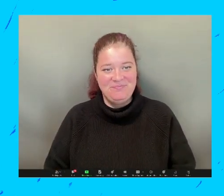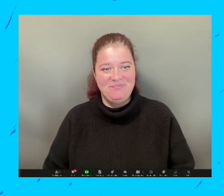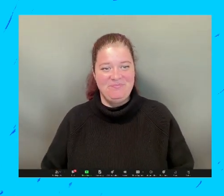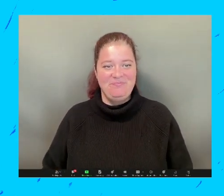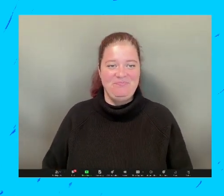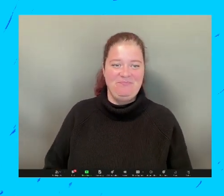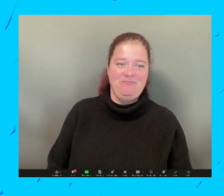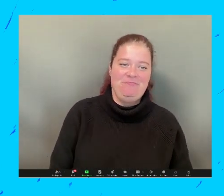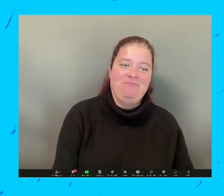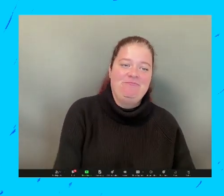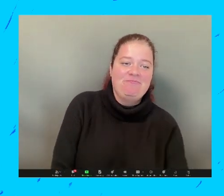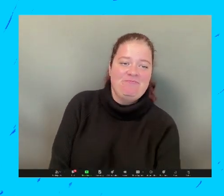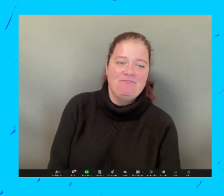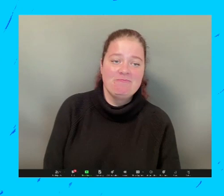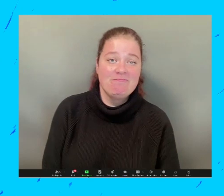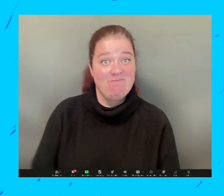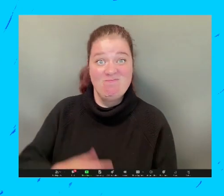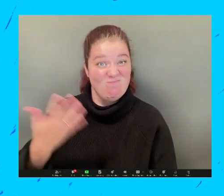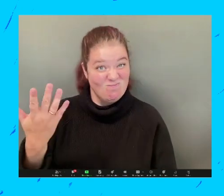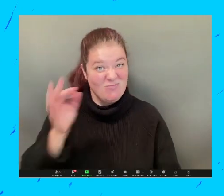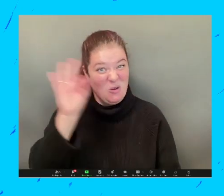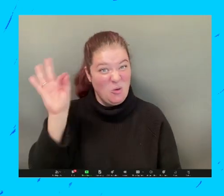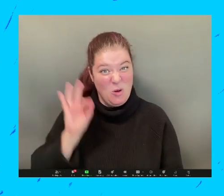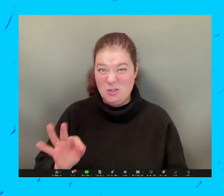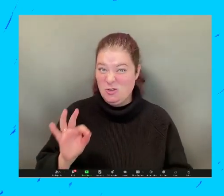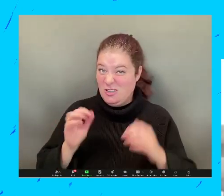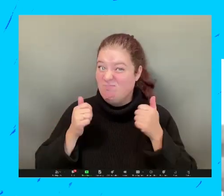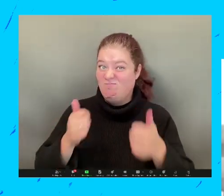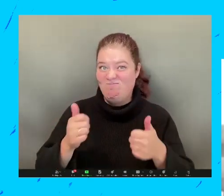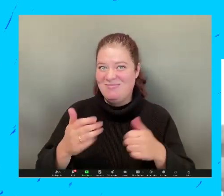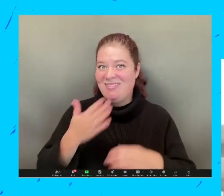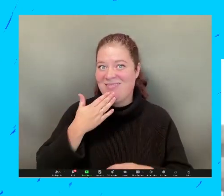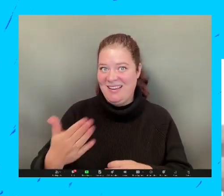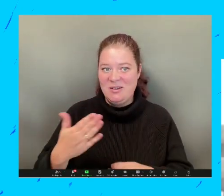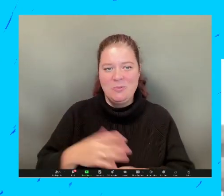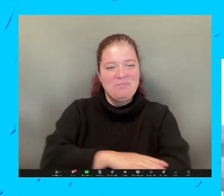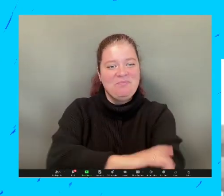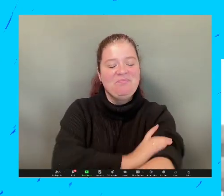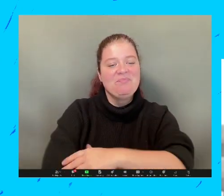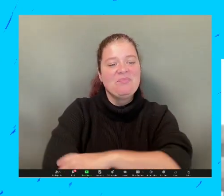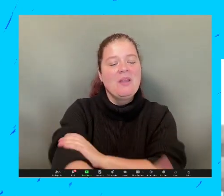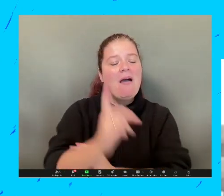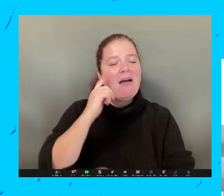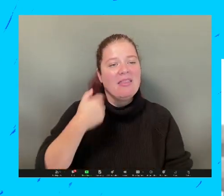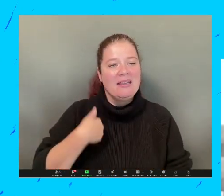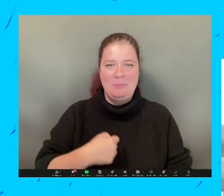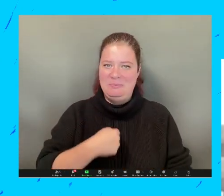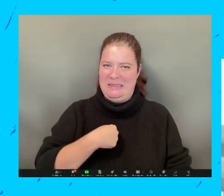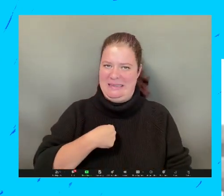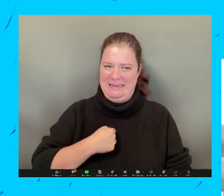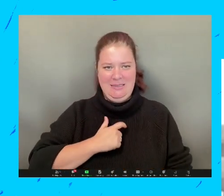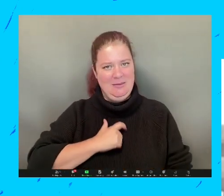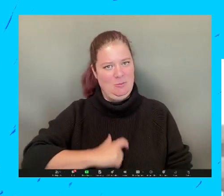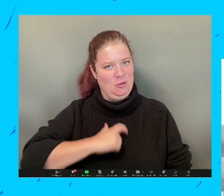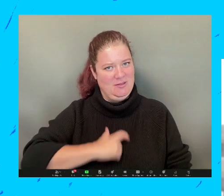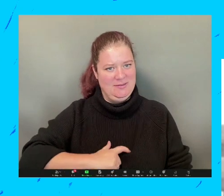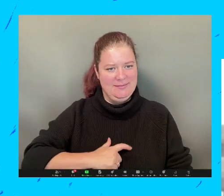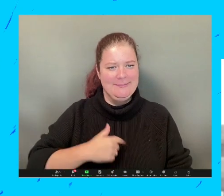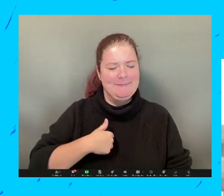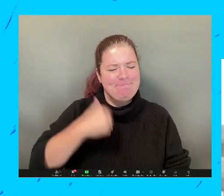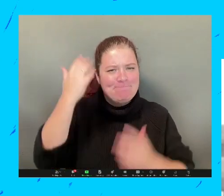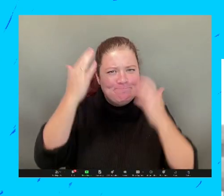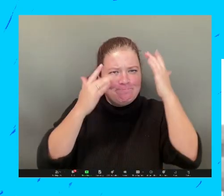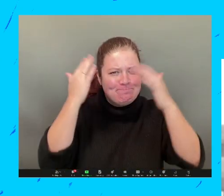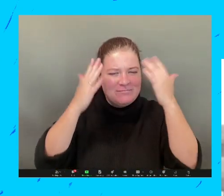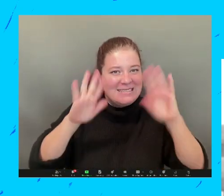Yeah, sure, thank you. That's a really good question. And I think what I'm gonna do personally, and what I encourage everyone really to do, is